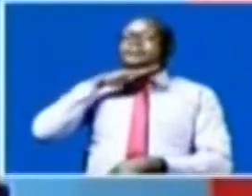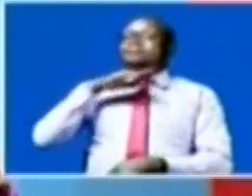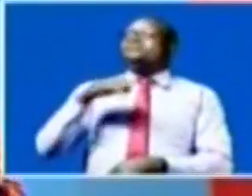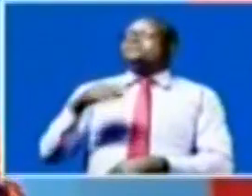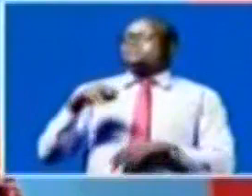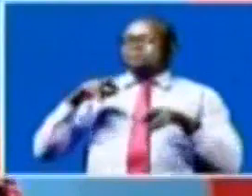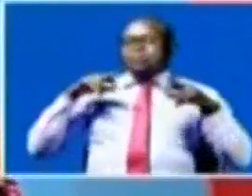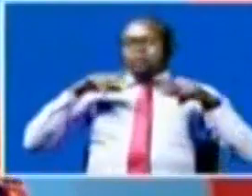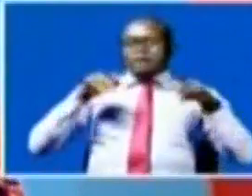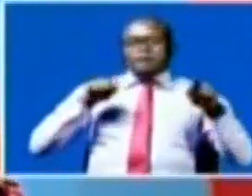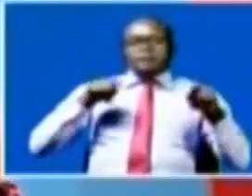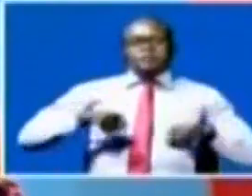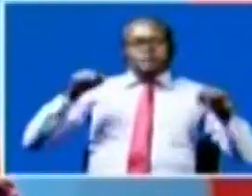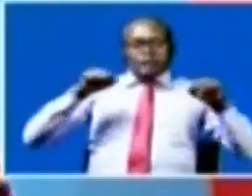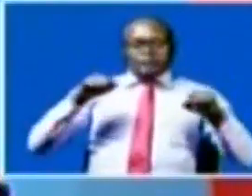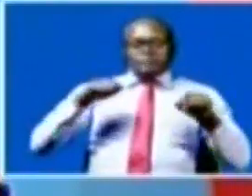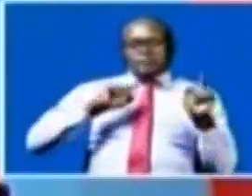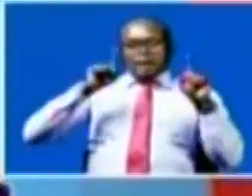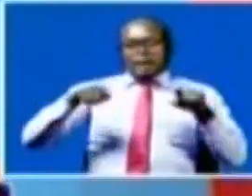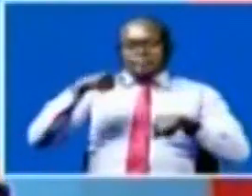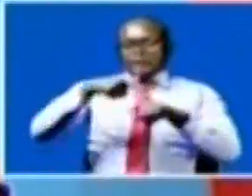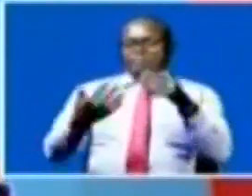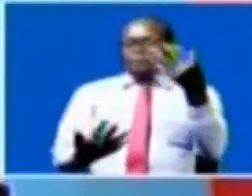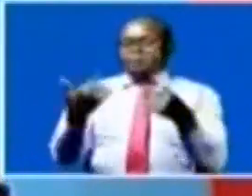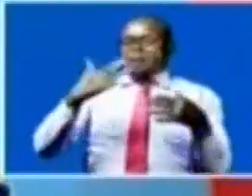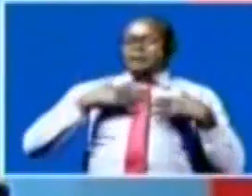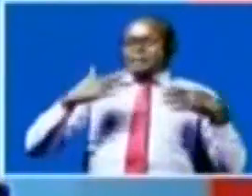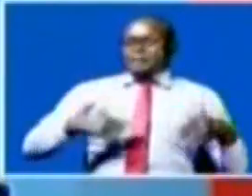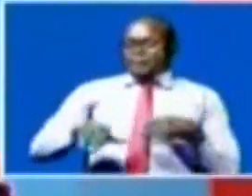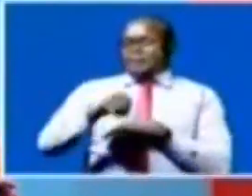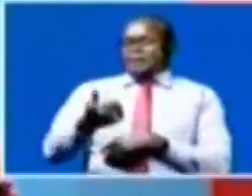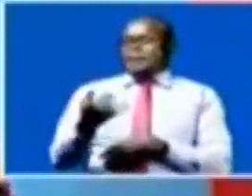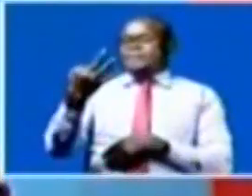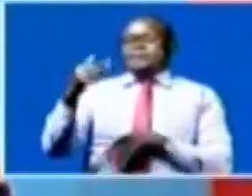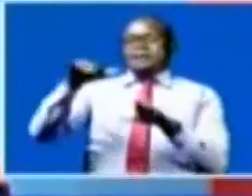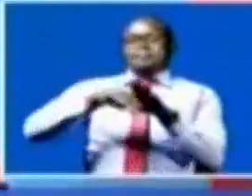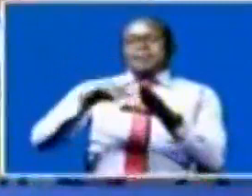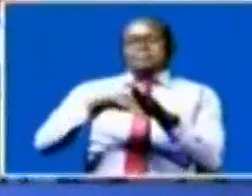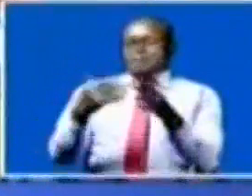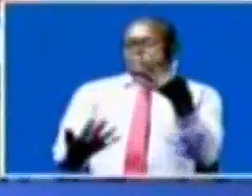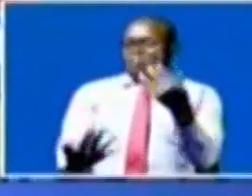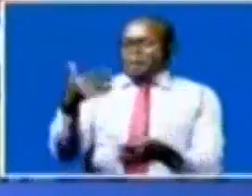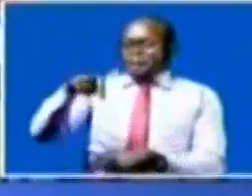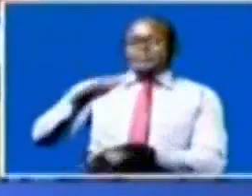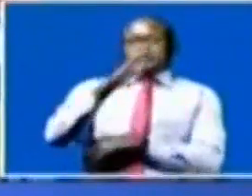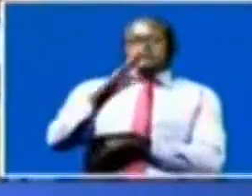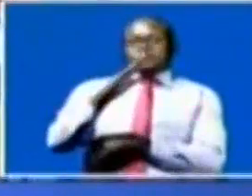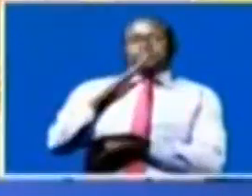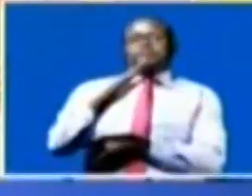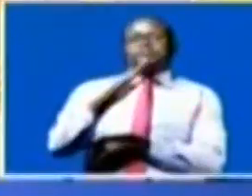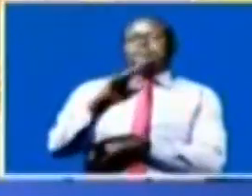Vohra, gathered during his cremation and that of three other members of the family. The four were cremated this afternoon at the